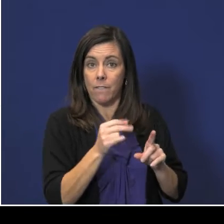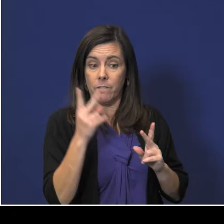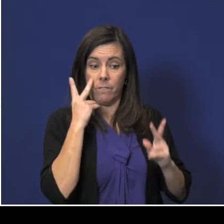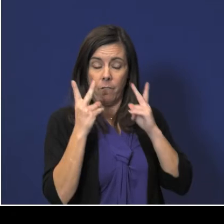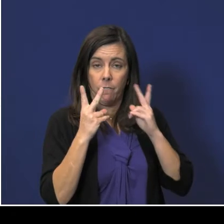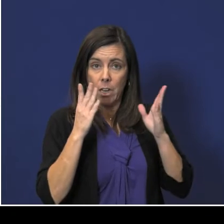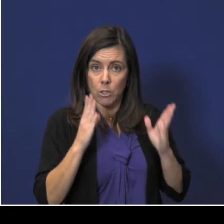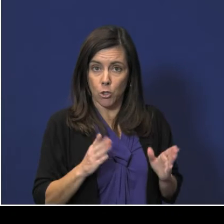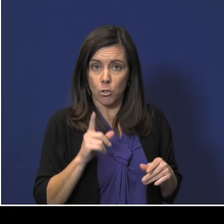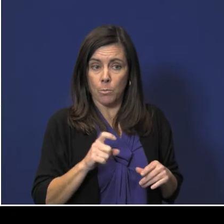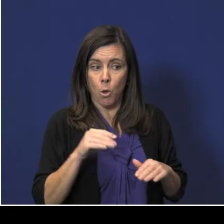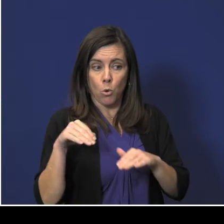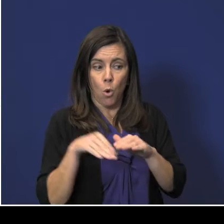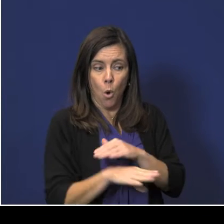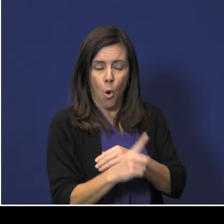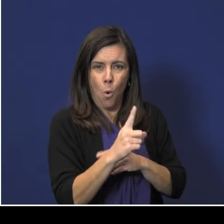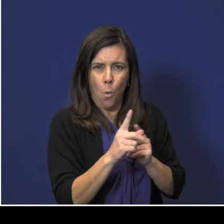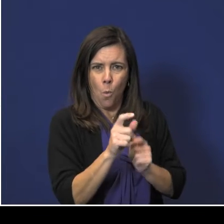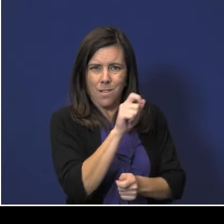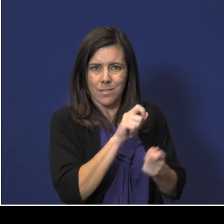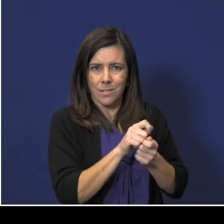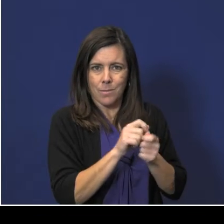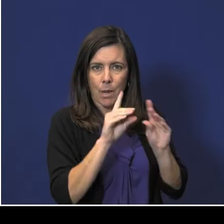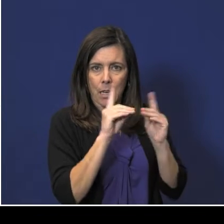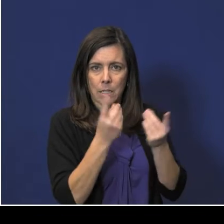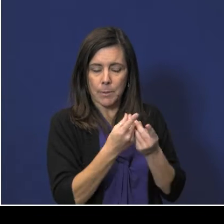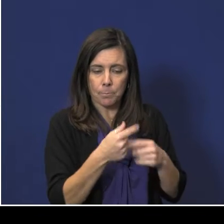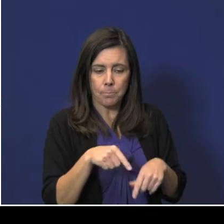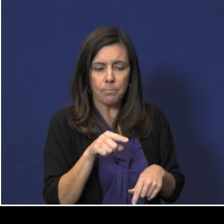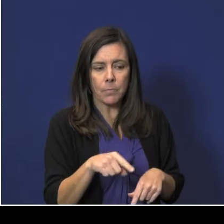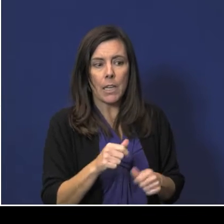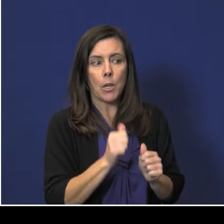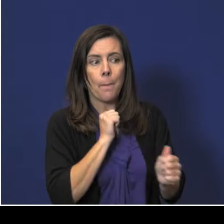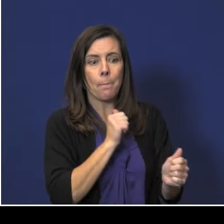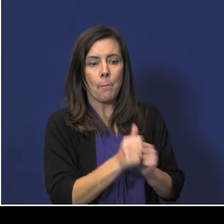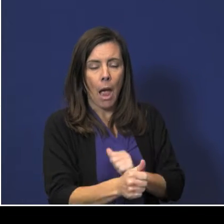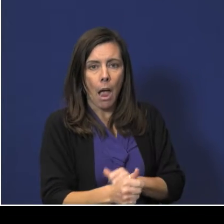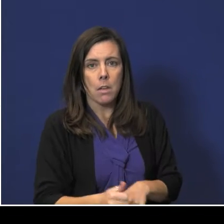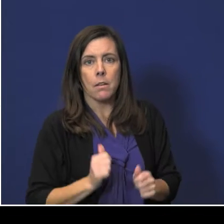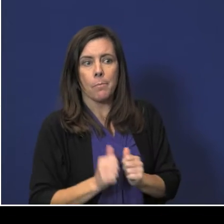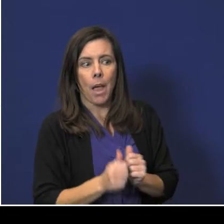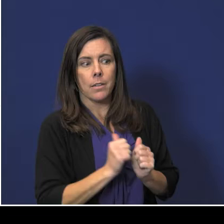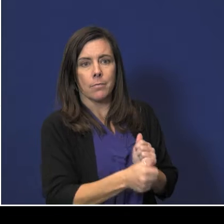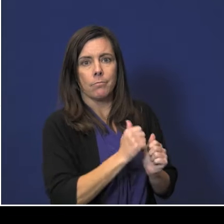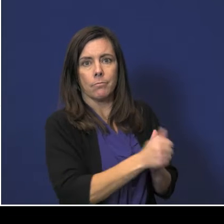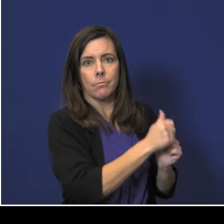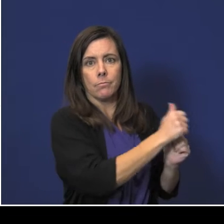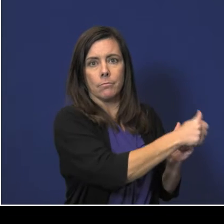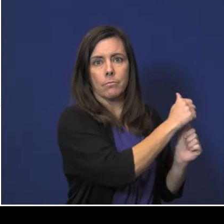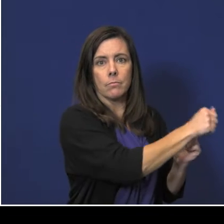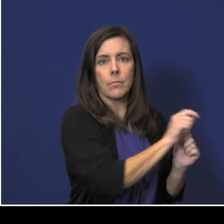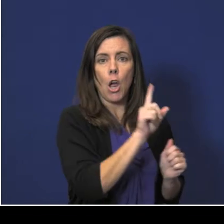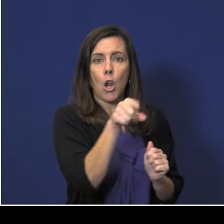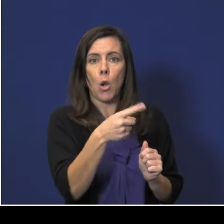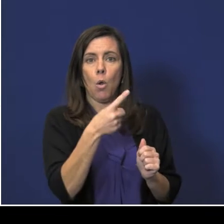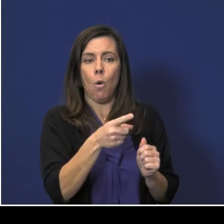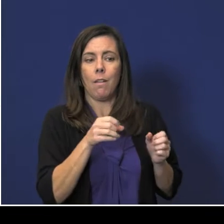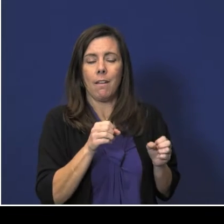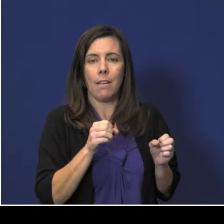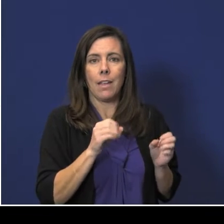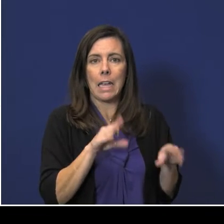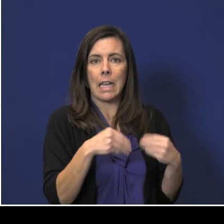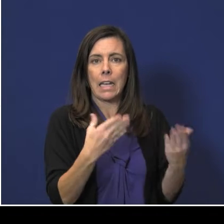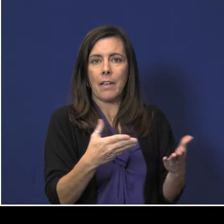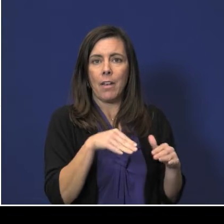go to one specific department has to go past multiple layers and is only permitted access into the department where they're headed and